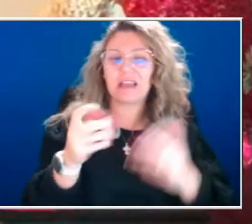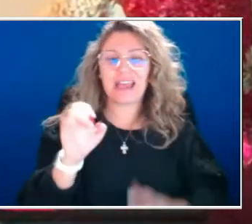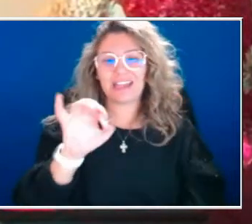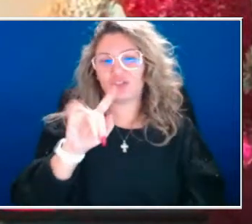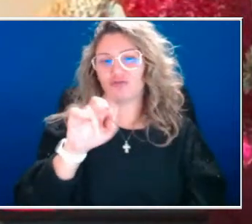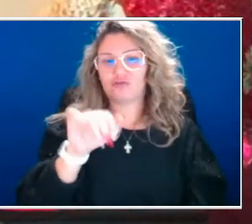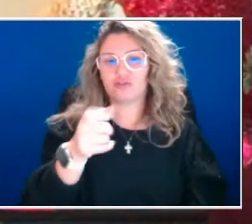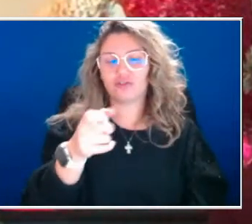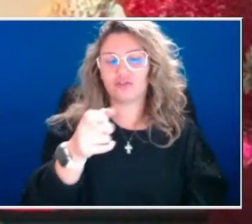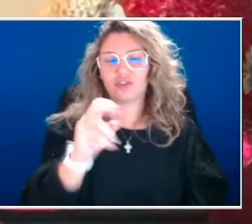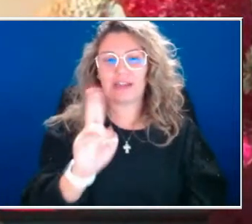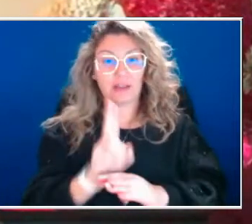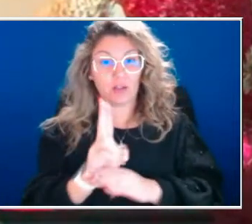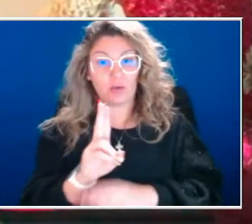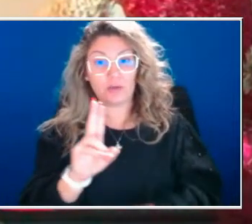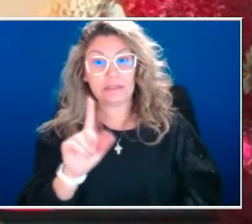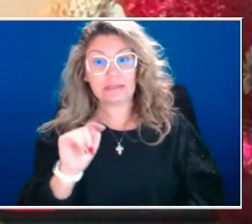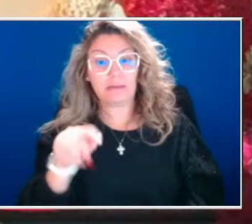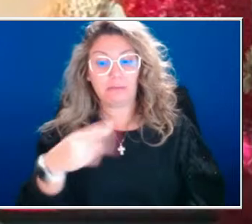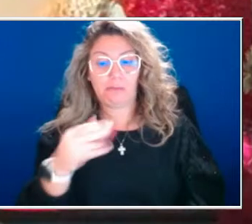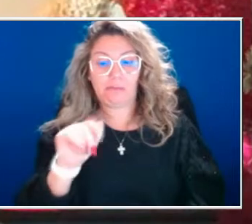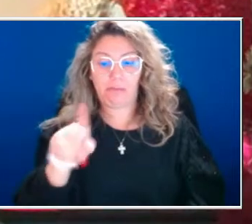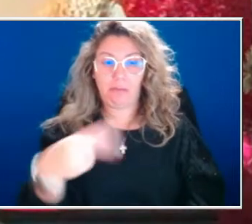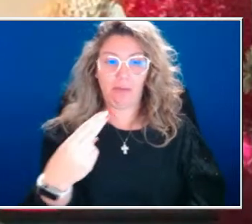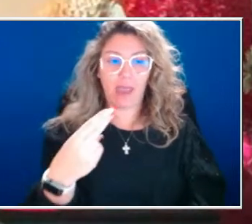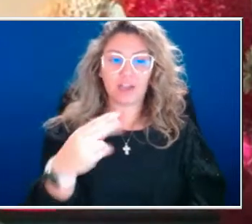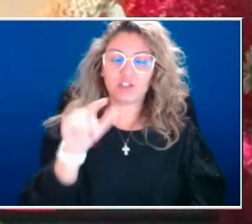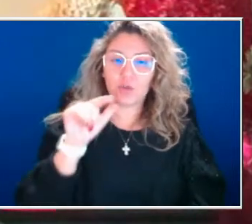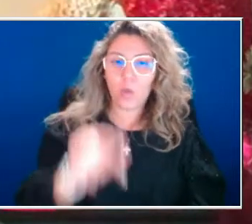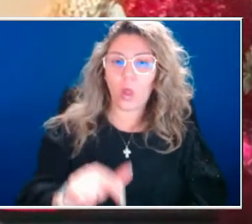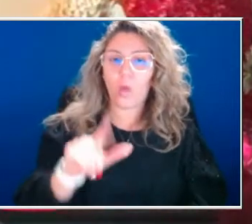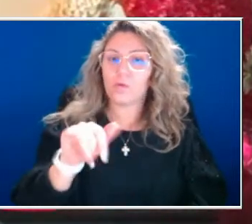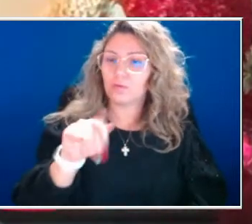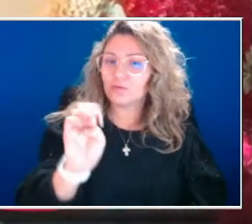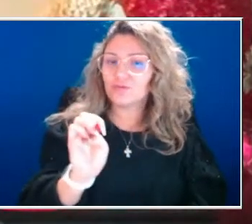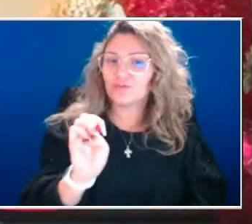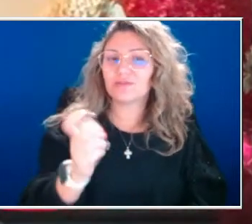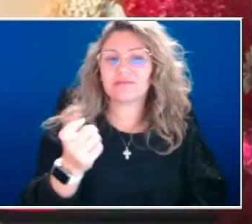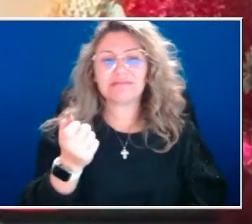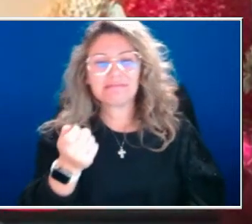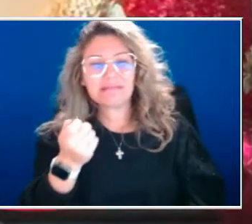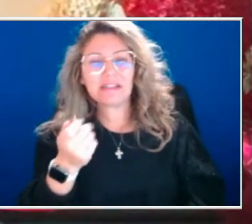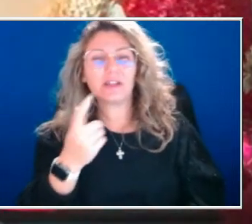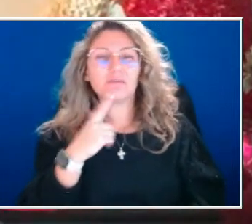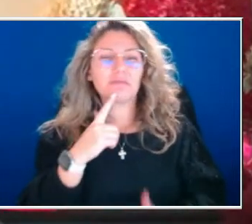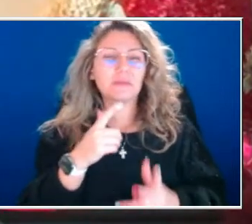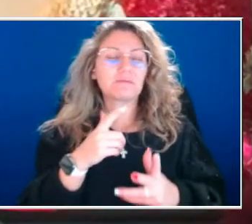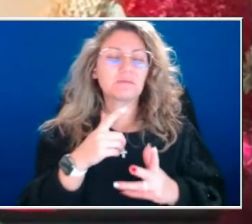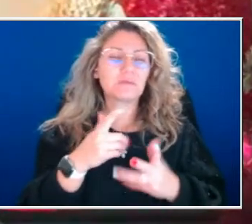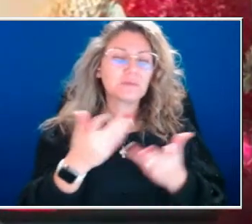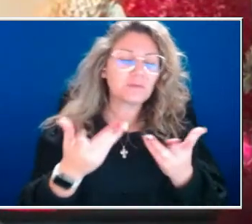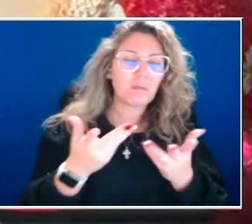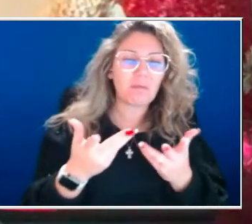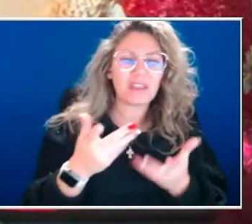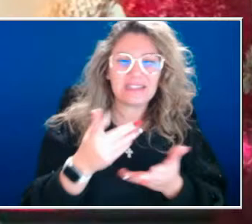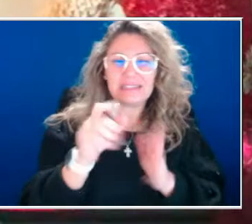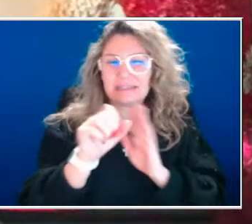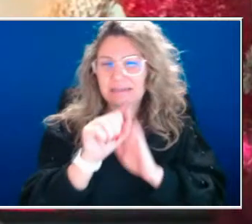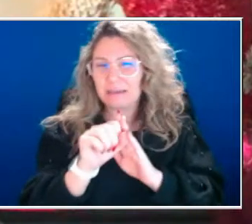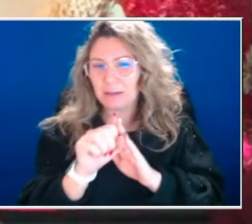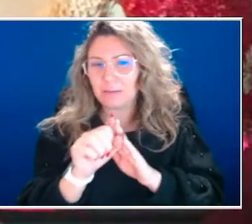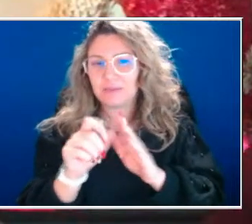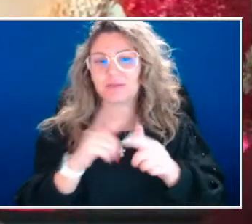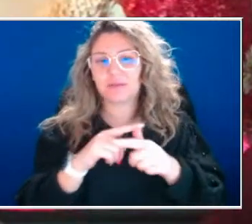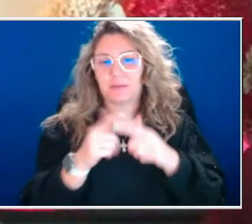patch and started at the lowest possible dose, had a little bit of breakthrough symptoms, so we went one step up, and that is just